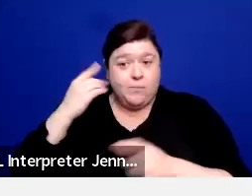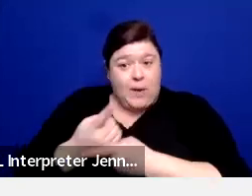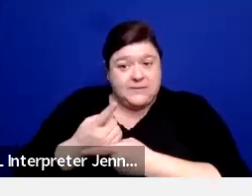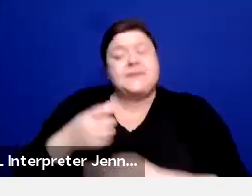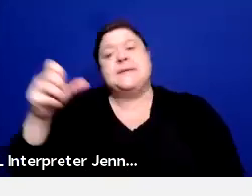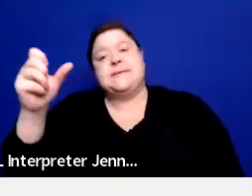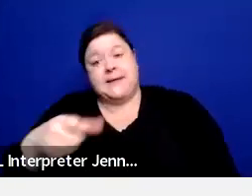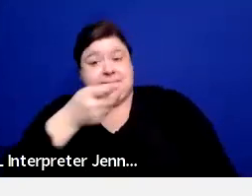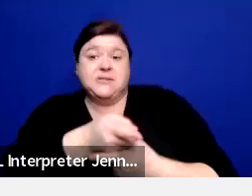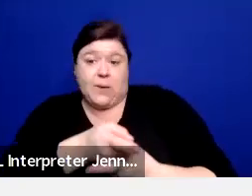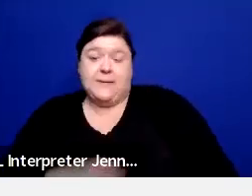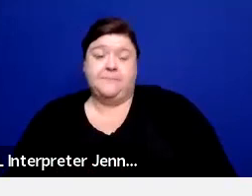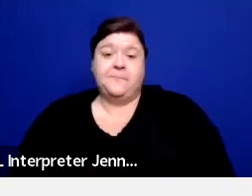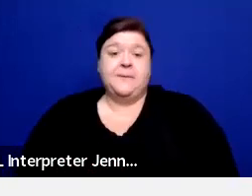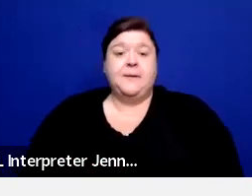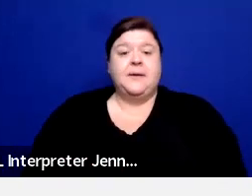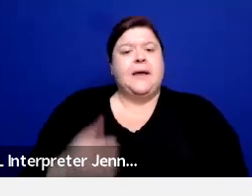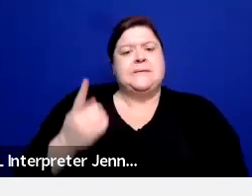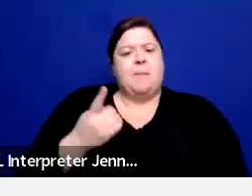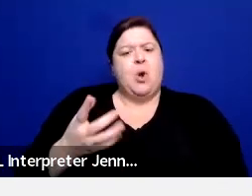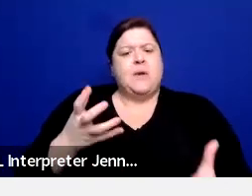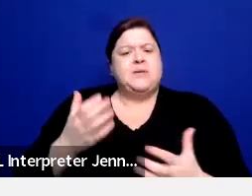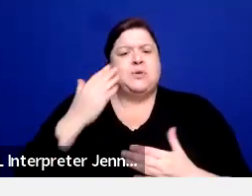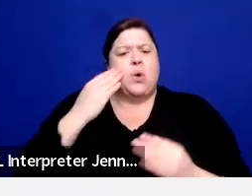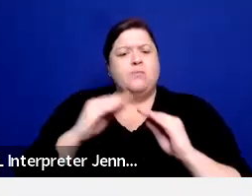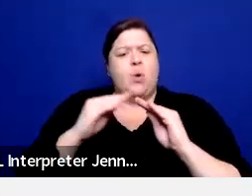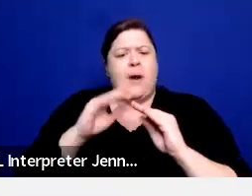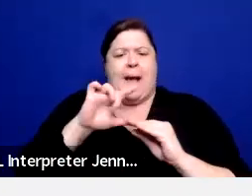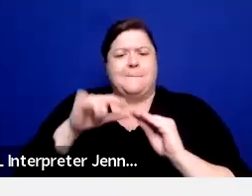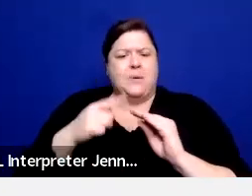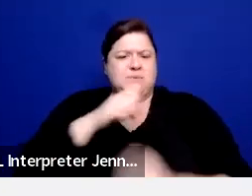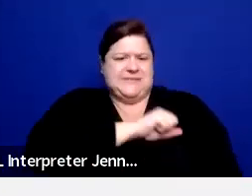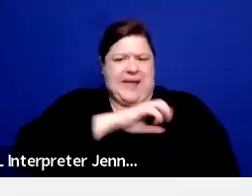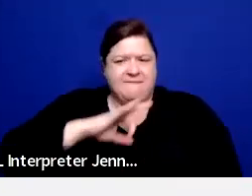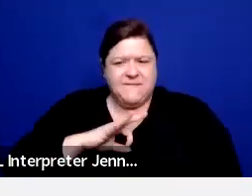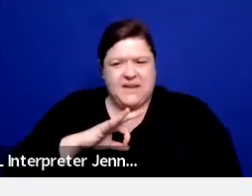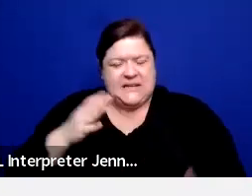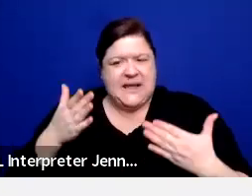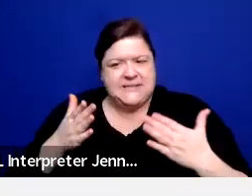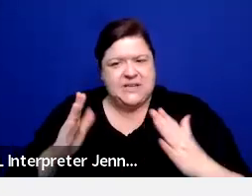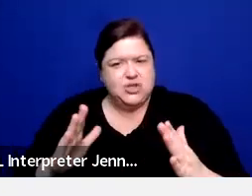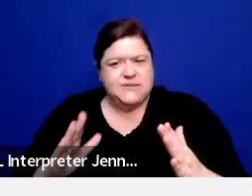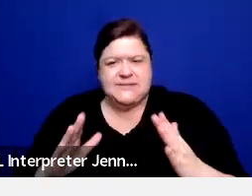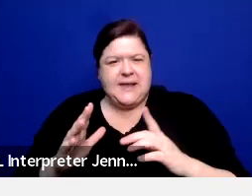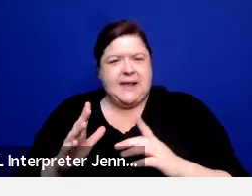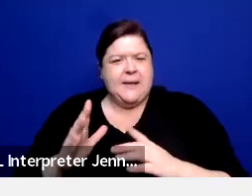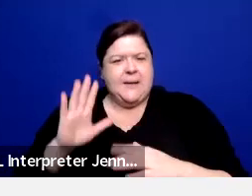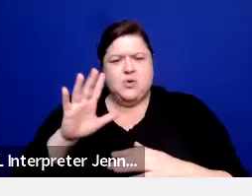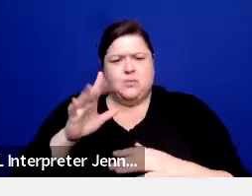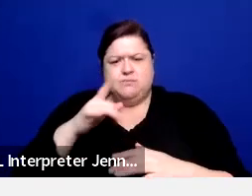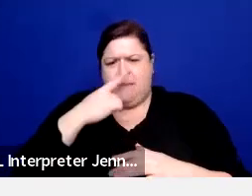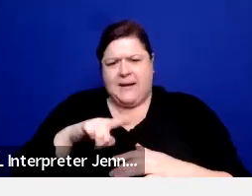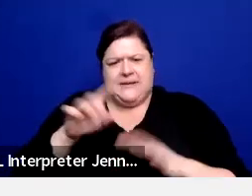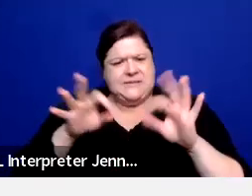wanted to hear a little bit more about the contingency for staffing that you had mentioned. Can you talk about that a little bit